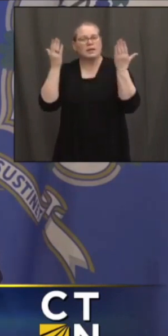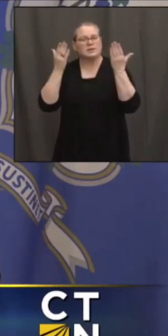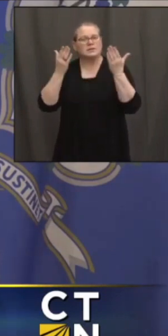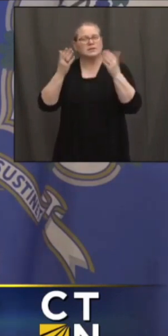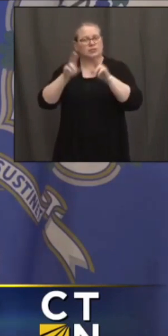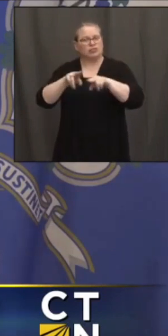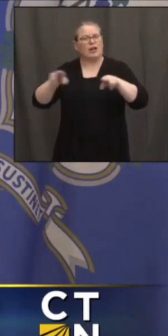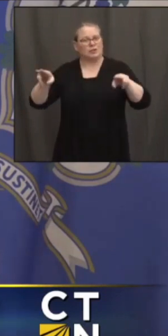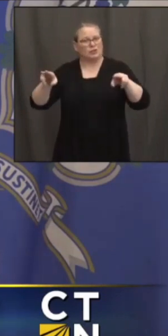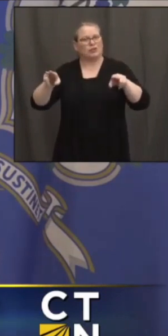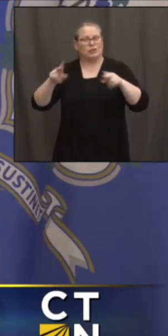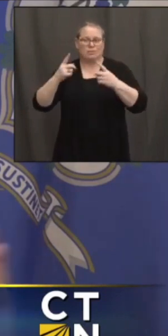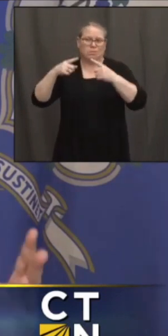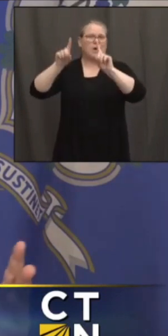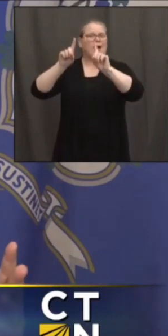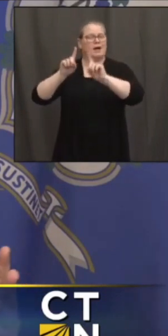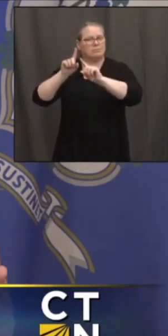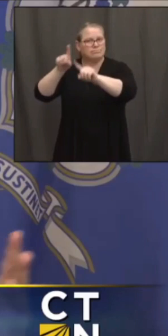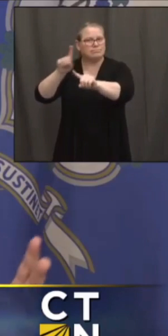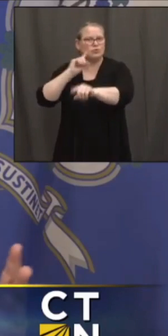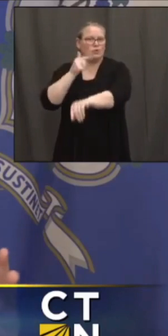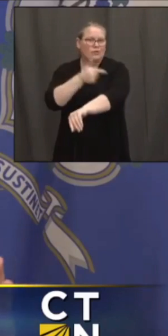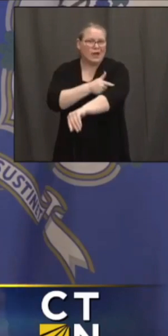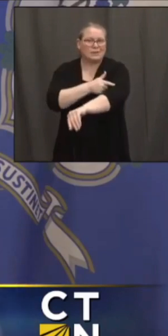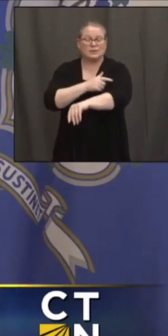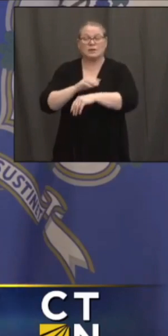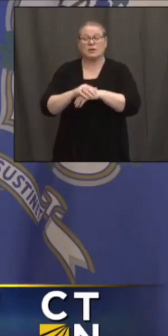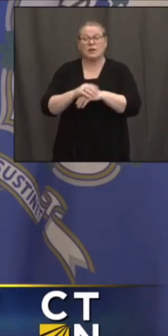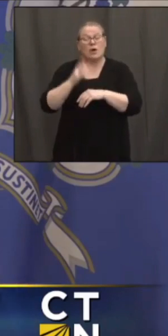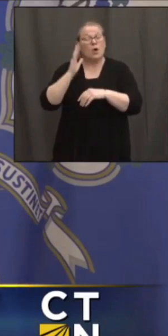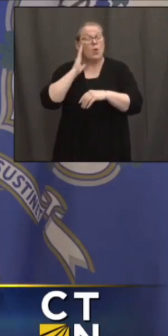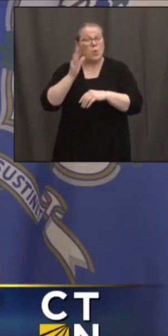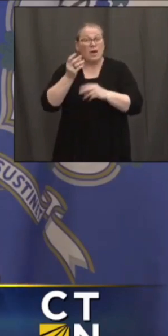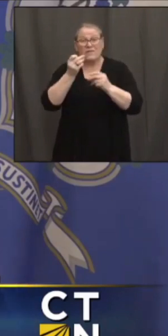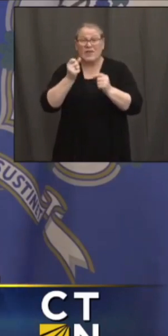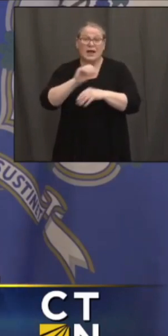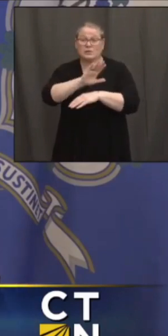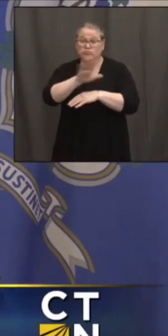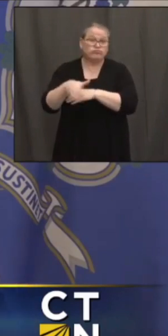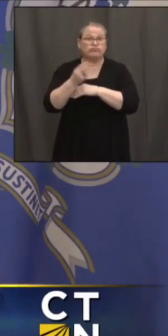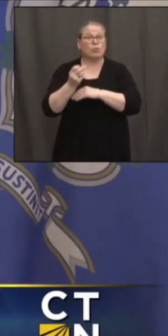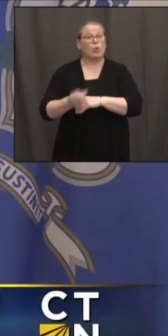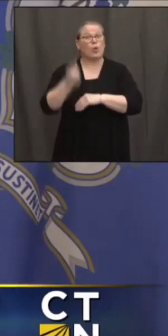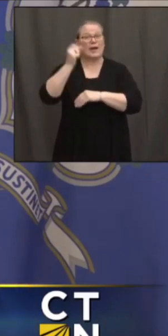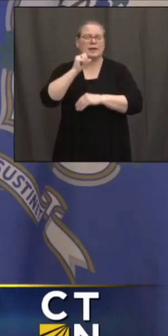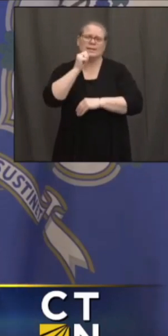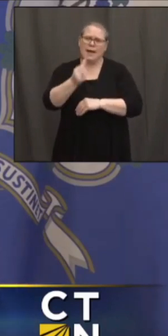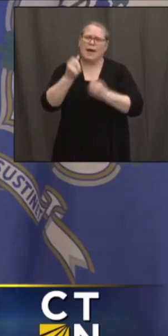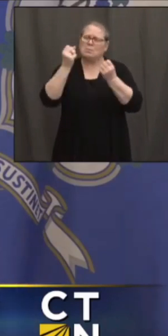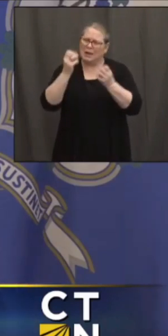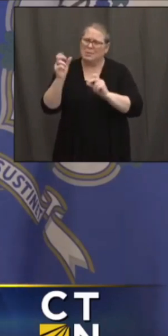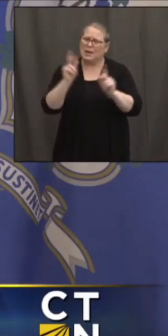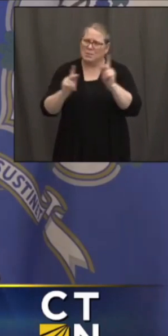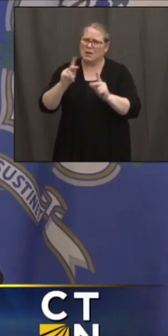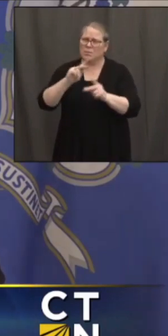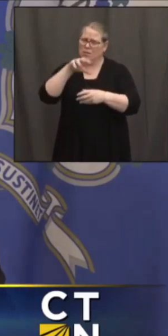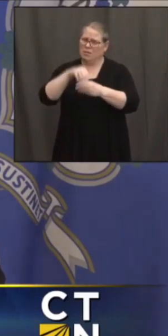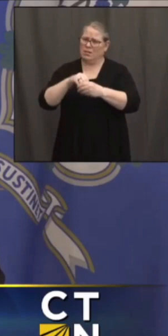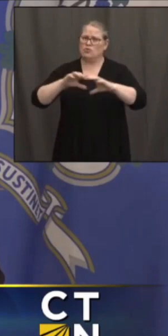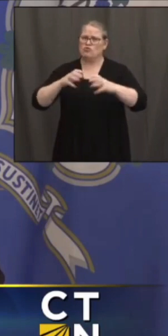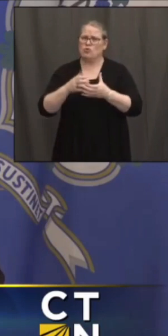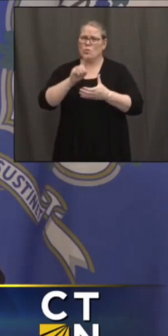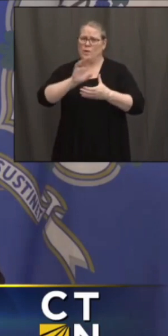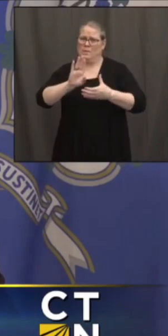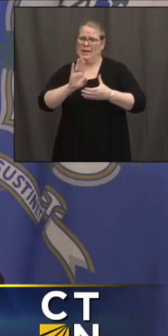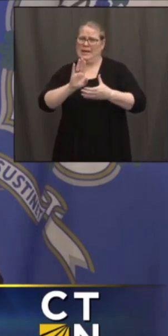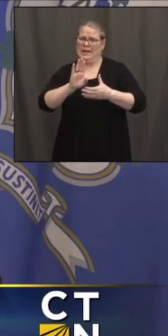It's not going to be overnight. We've got an awful lot of people in 1B as we phase this out. And in the meantime, Lisa Tepper Bates